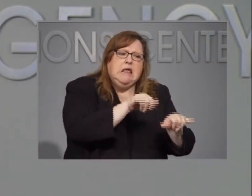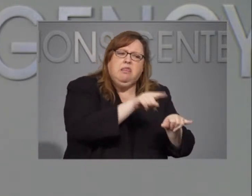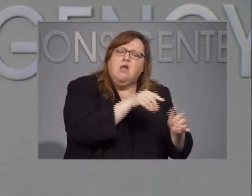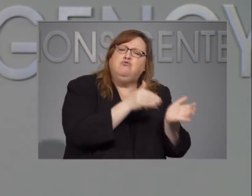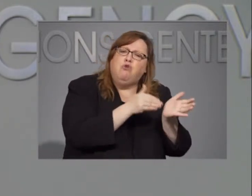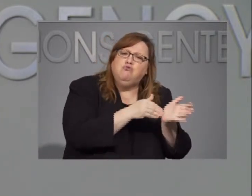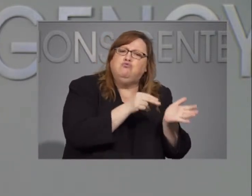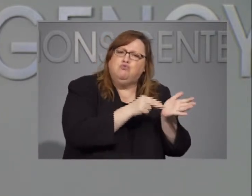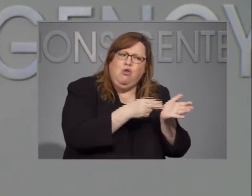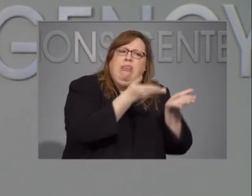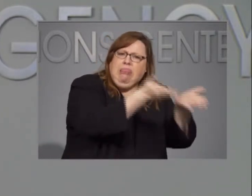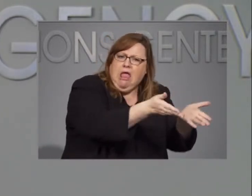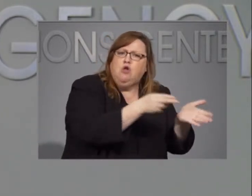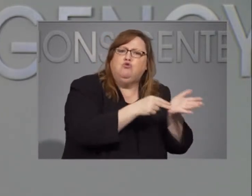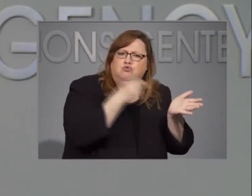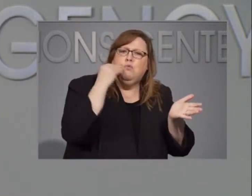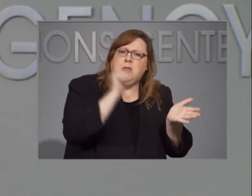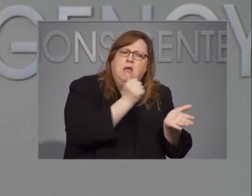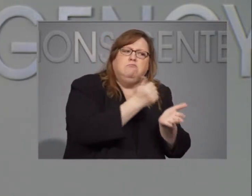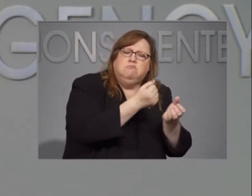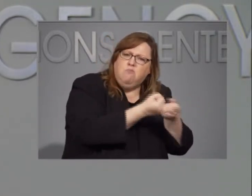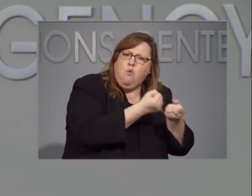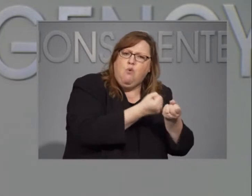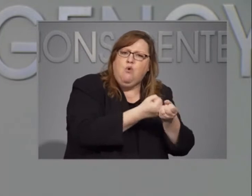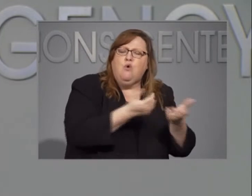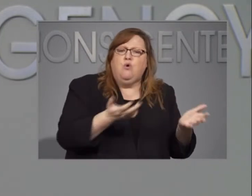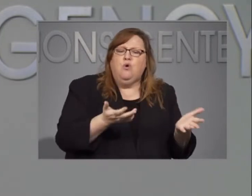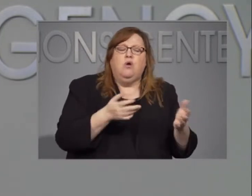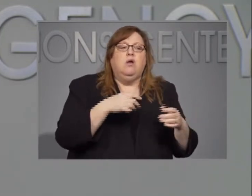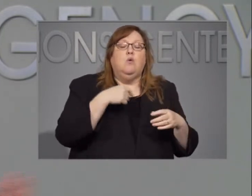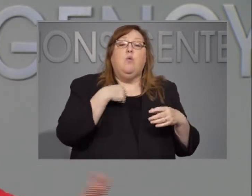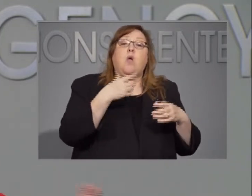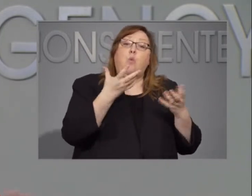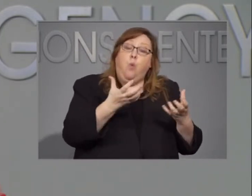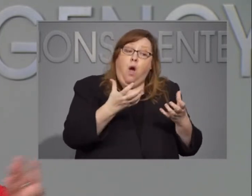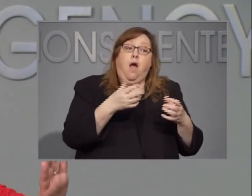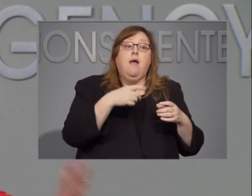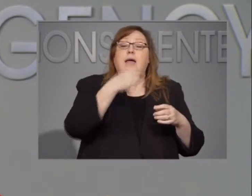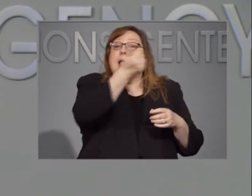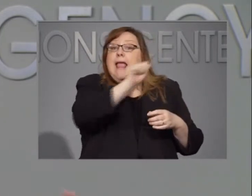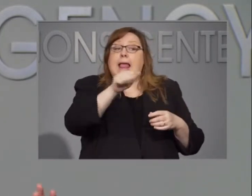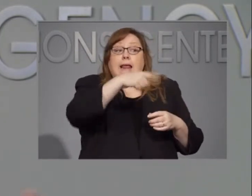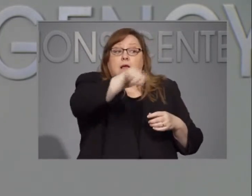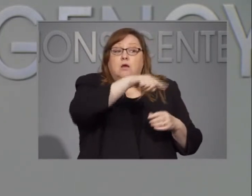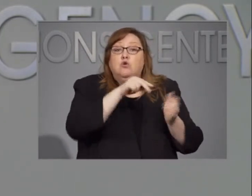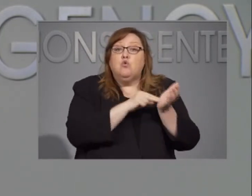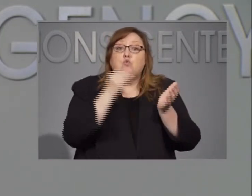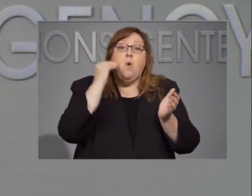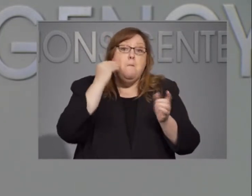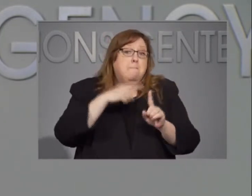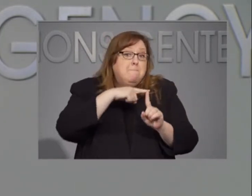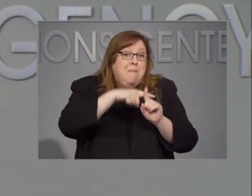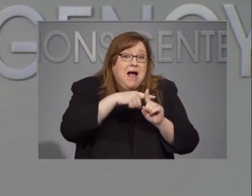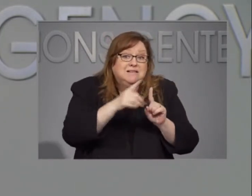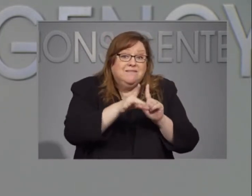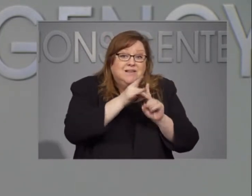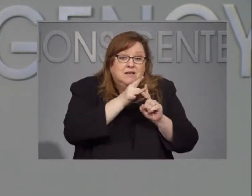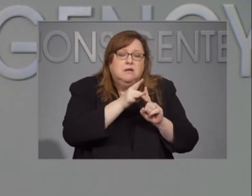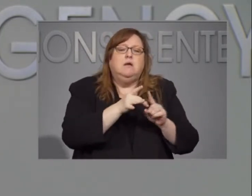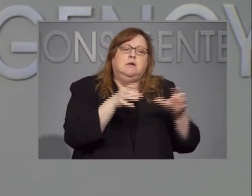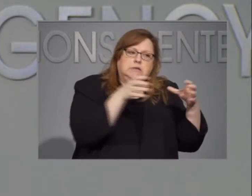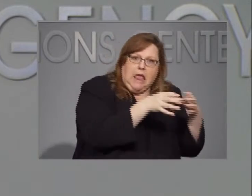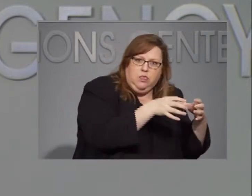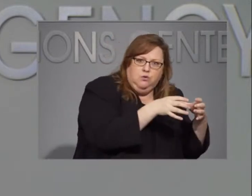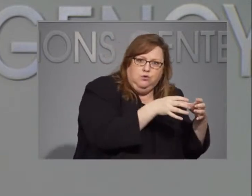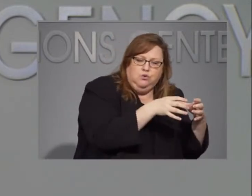to cohort them, meaning that we want those who are positive to stay together, those who are negative to be separate from them so the virus doesn't spread.